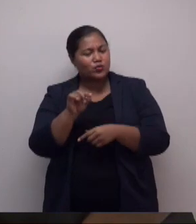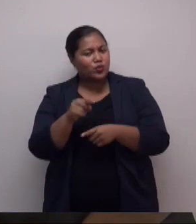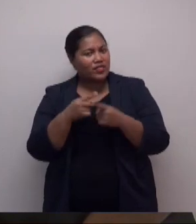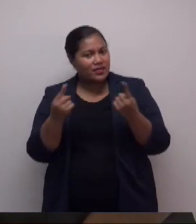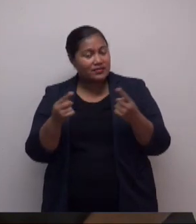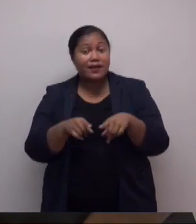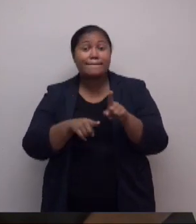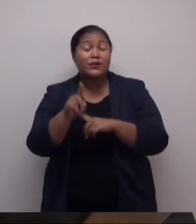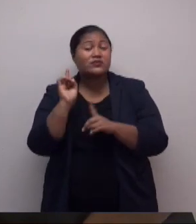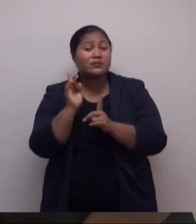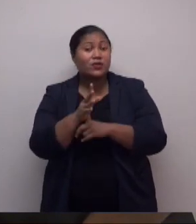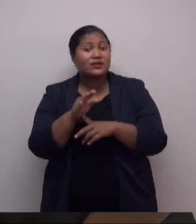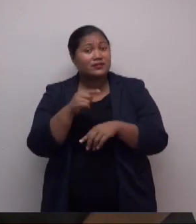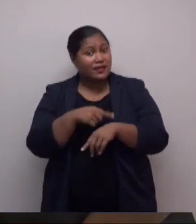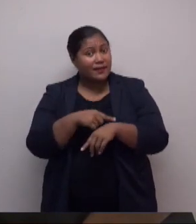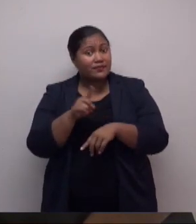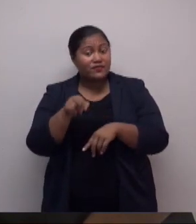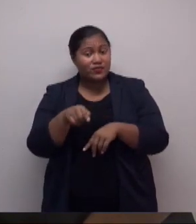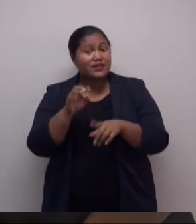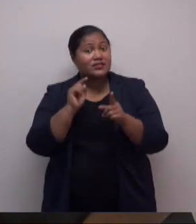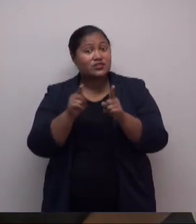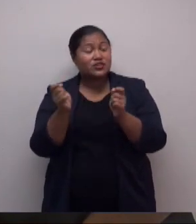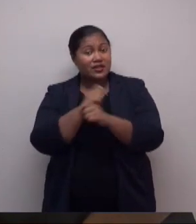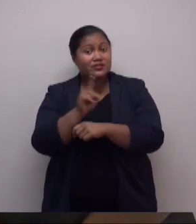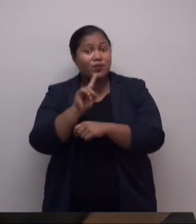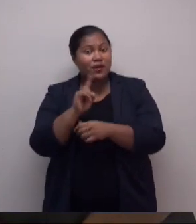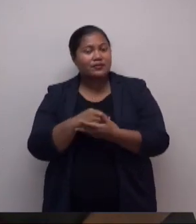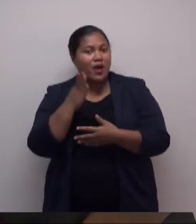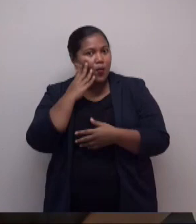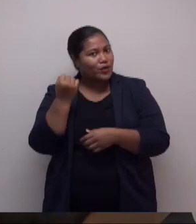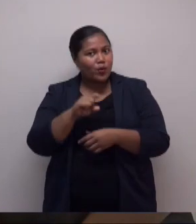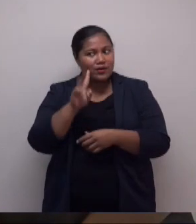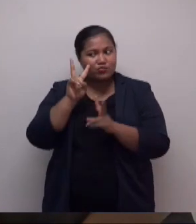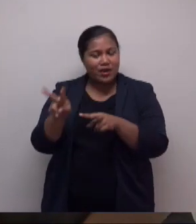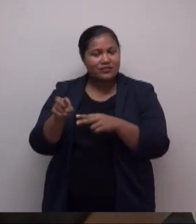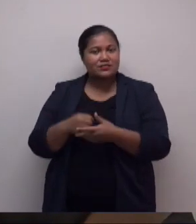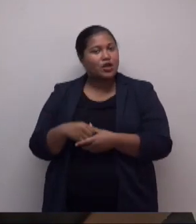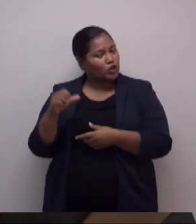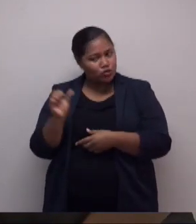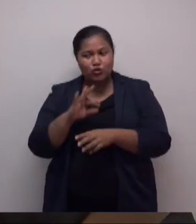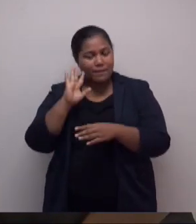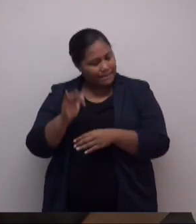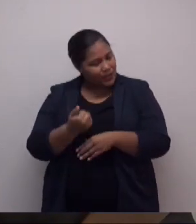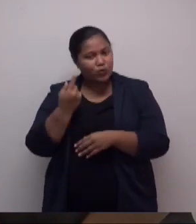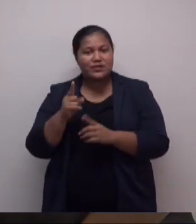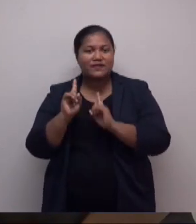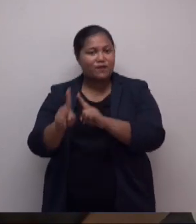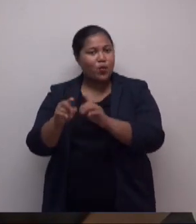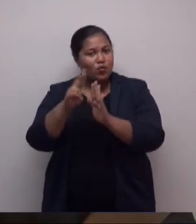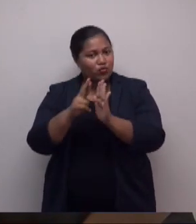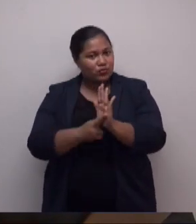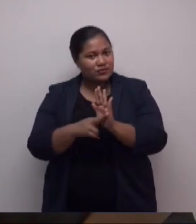And the most important moments in that change are when no one is watching. My fellow Fijians,